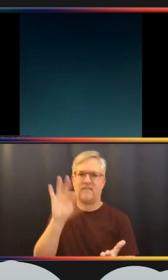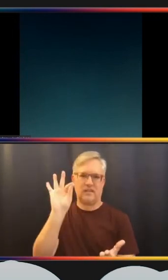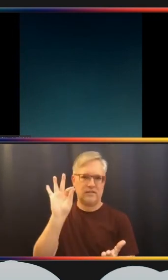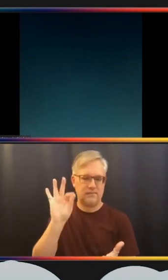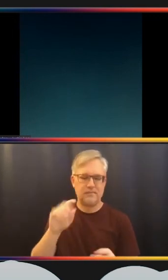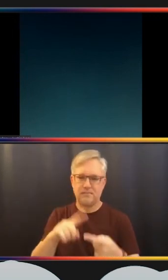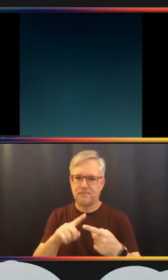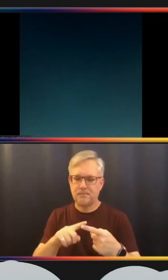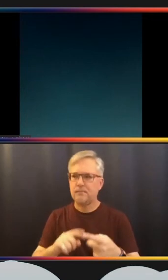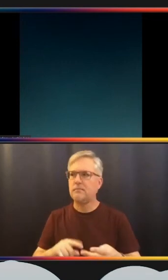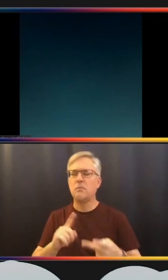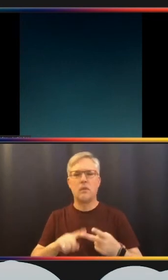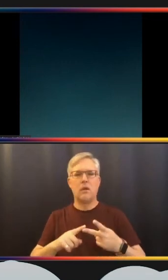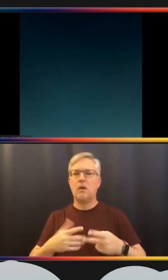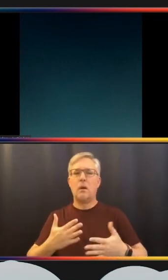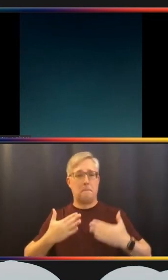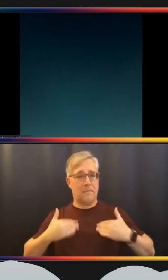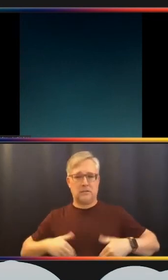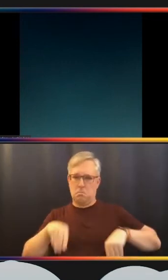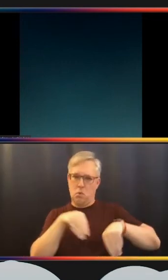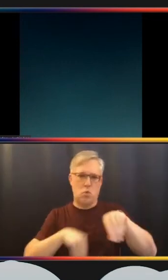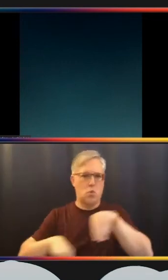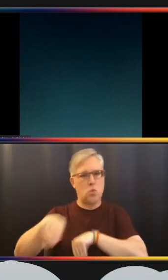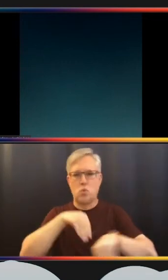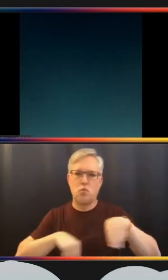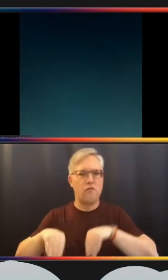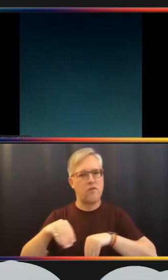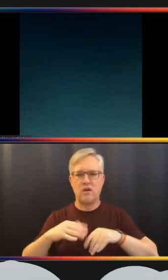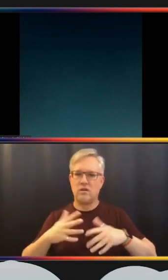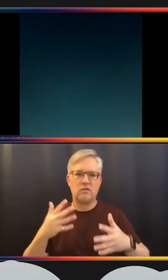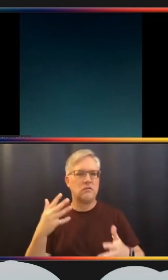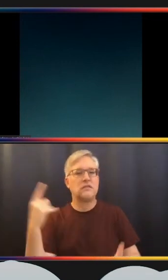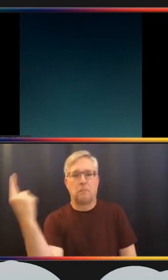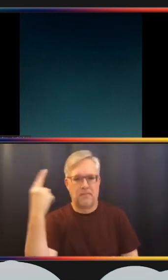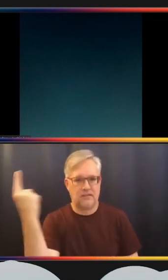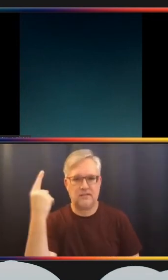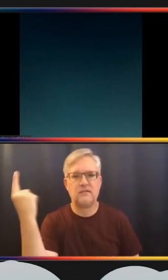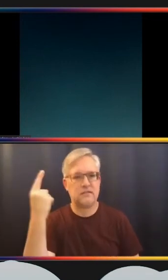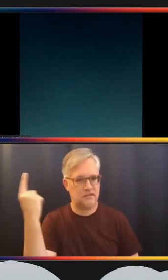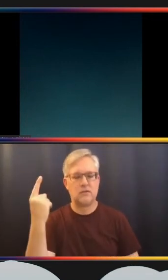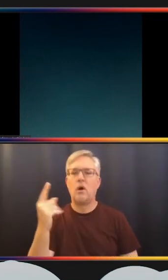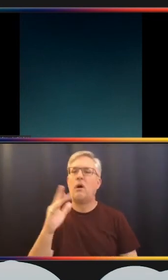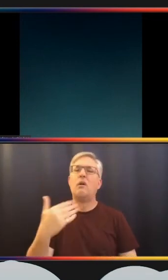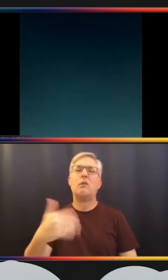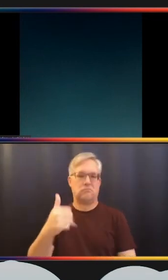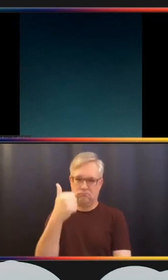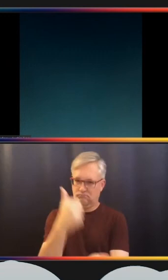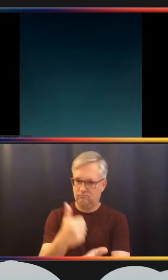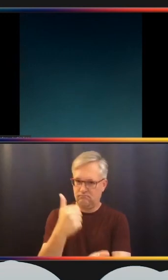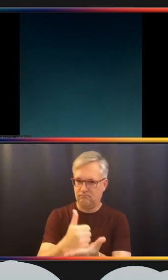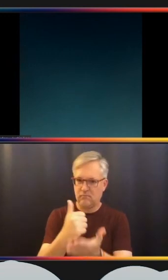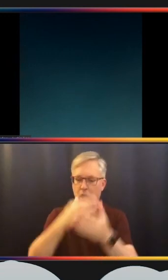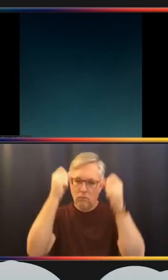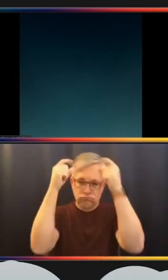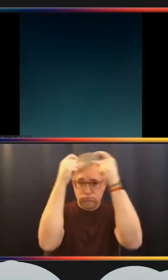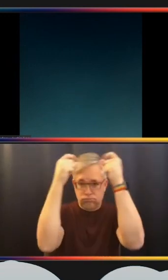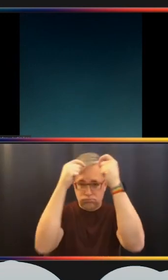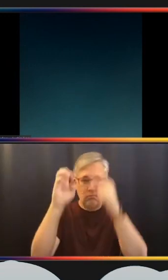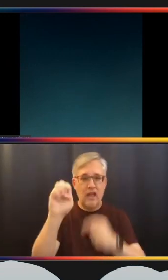Moving your body in any way that you can is so helpful. Endorphins are so